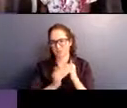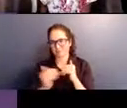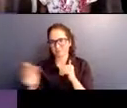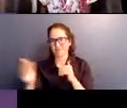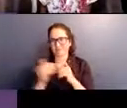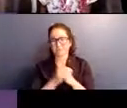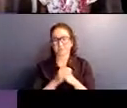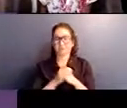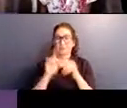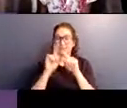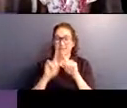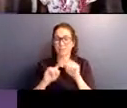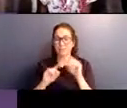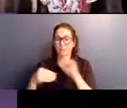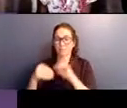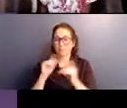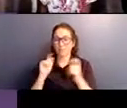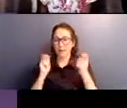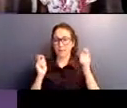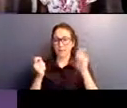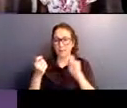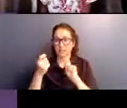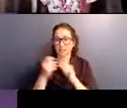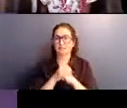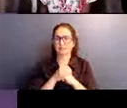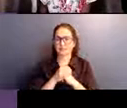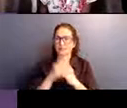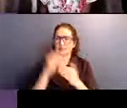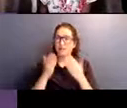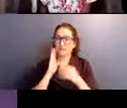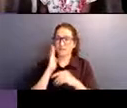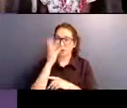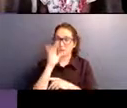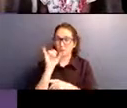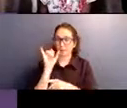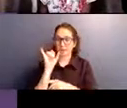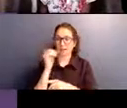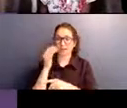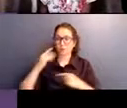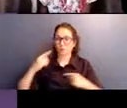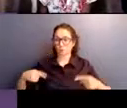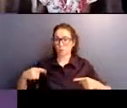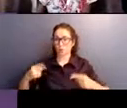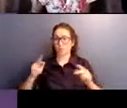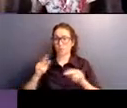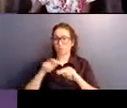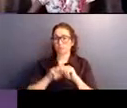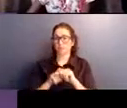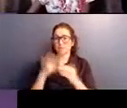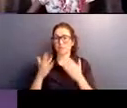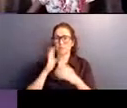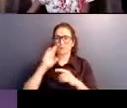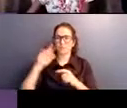movement adaptations may look like a wheelchair user might use a scarf